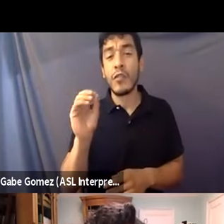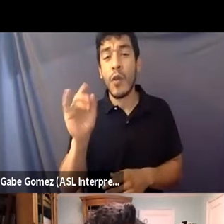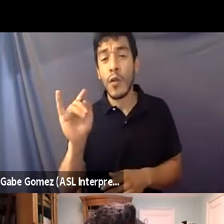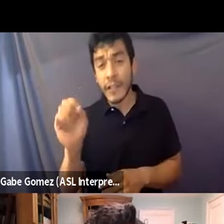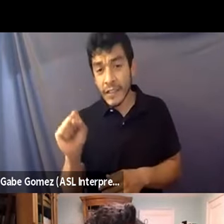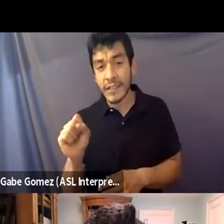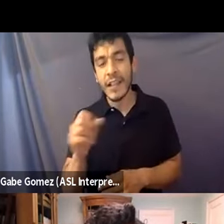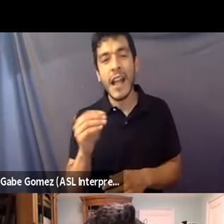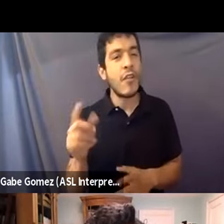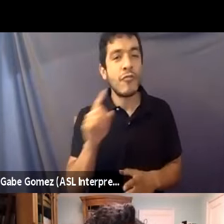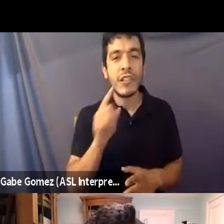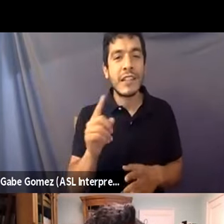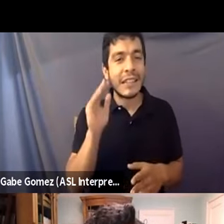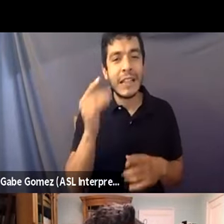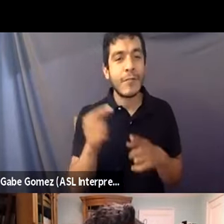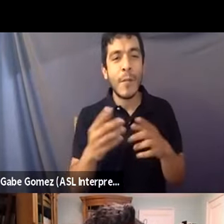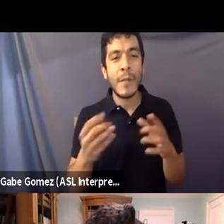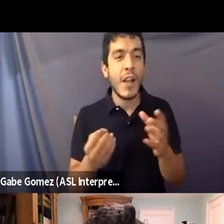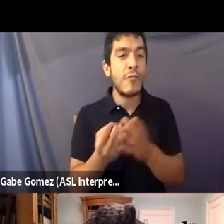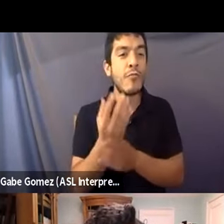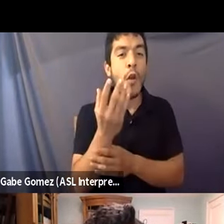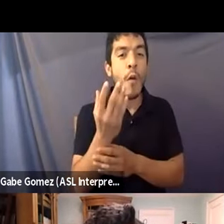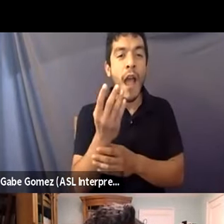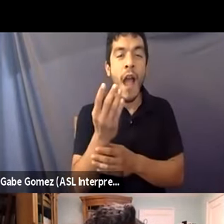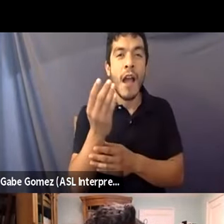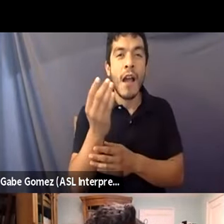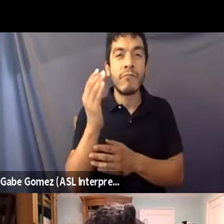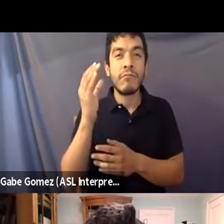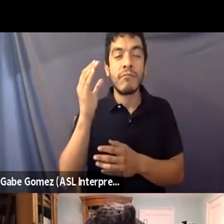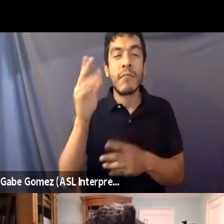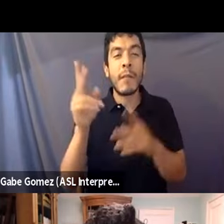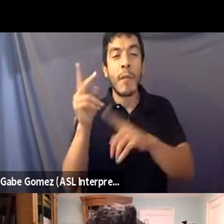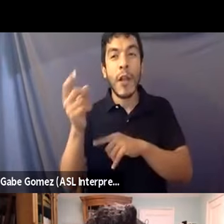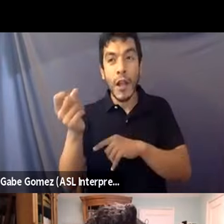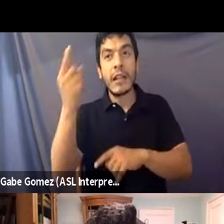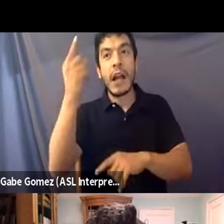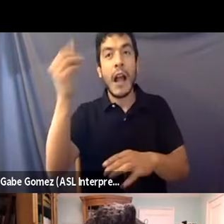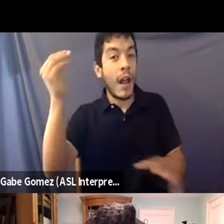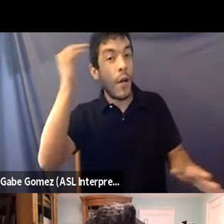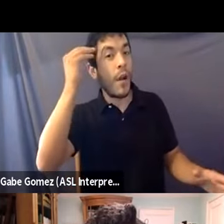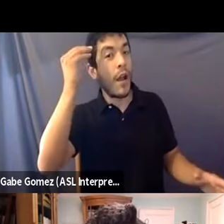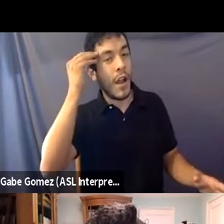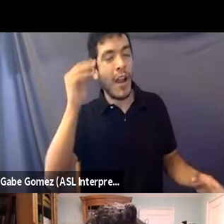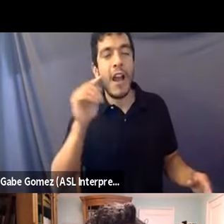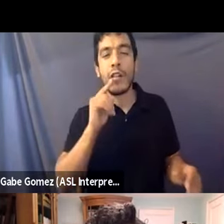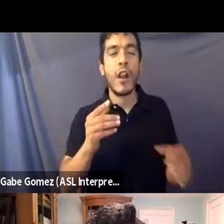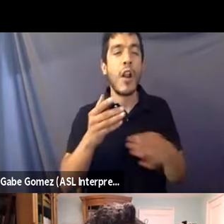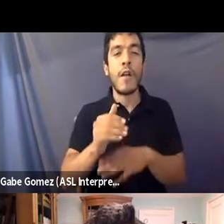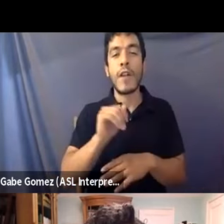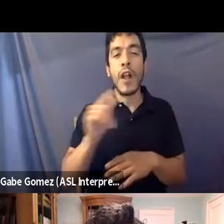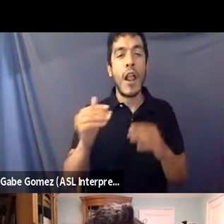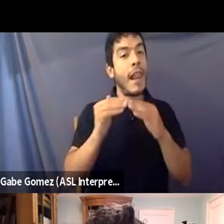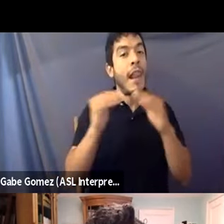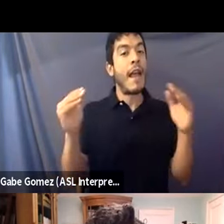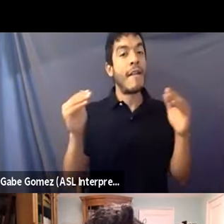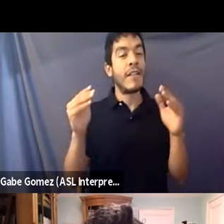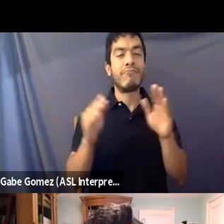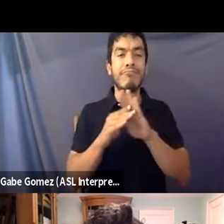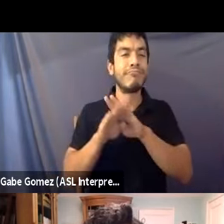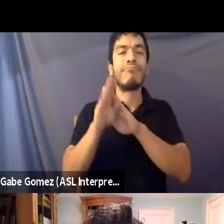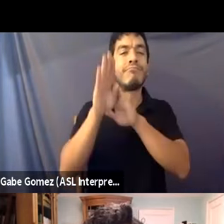seems to be a growing consciousness and a growing awareness and just an overall leveling up of